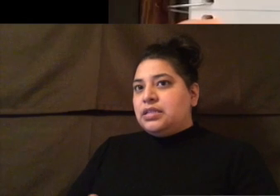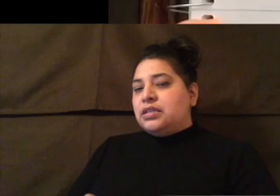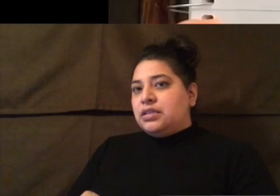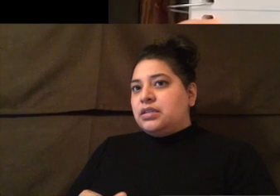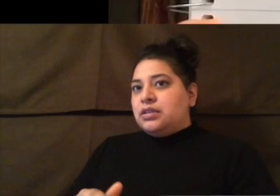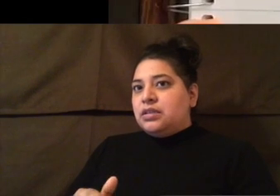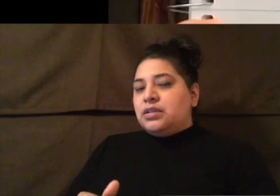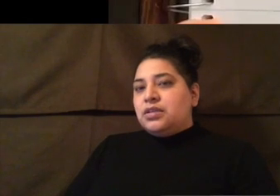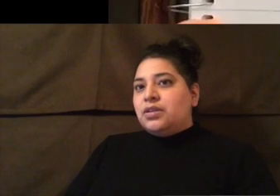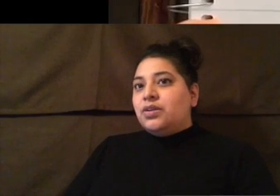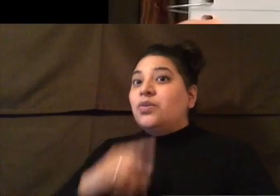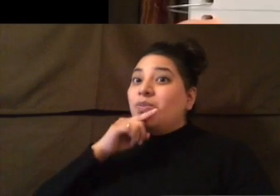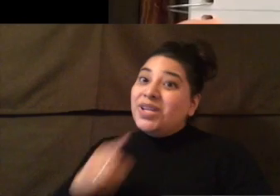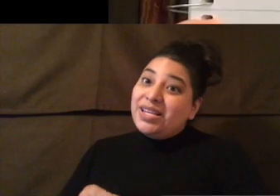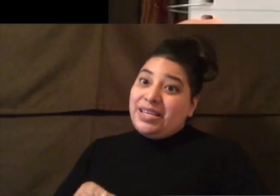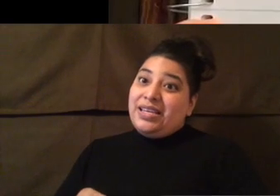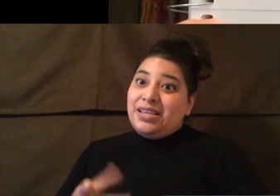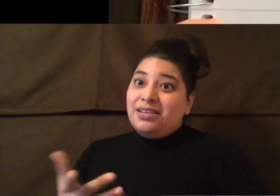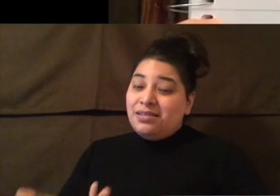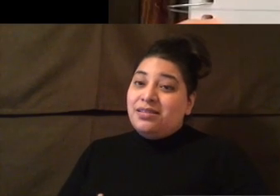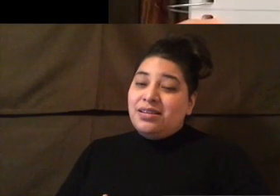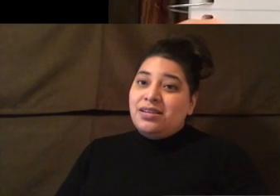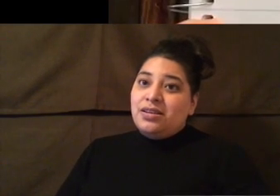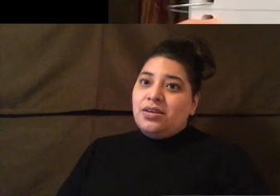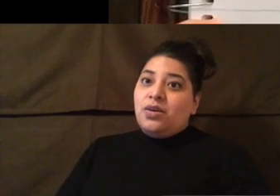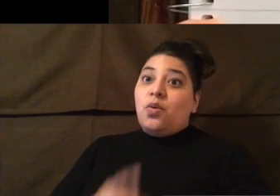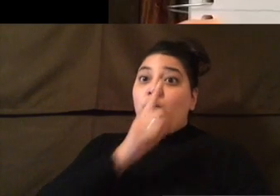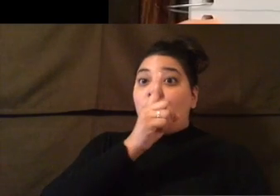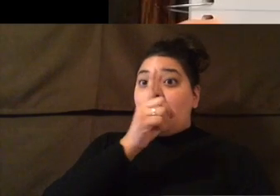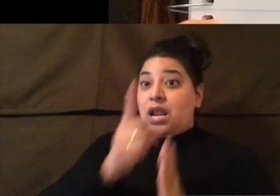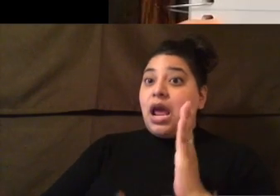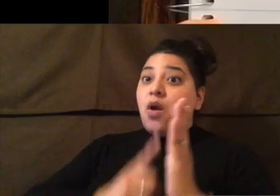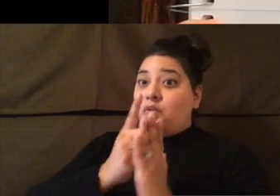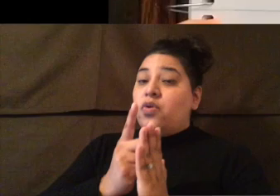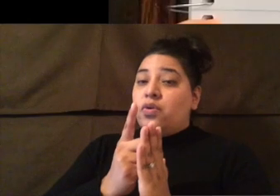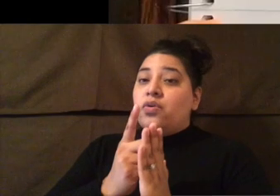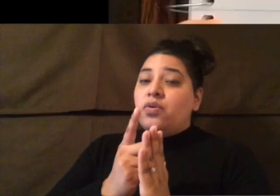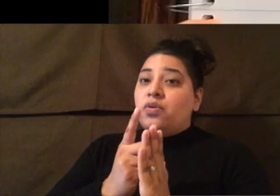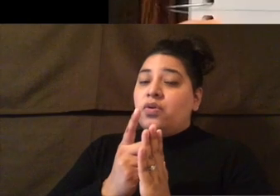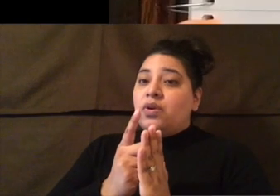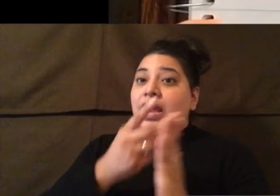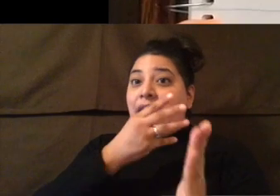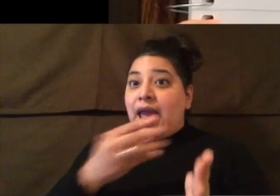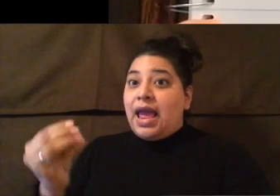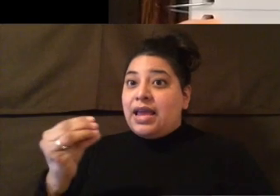7, 3, 4, 5. So it's really going to be 1 hour